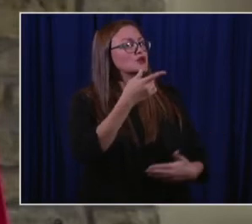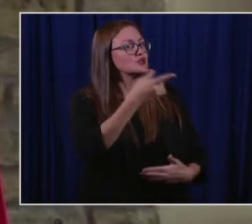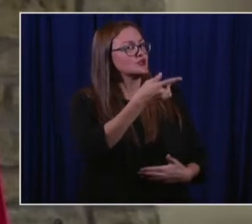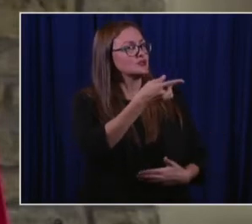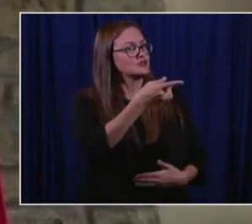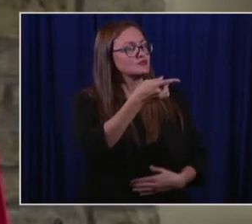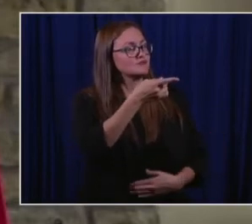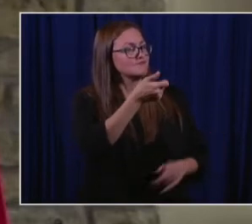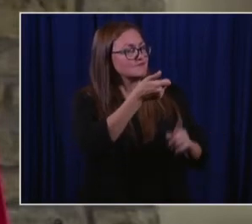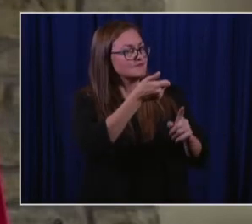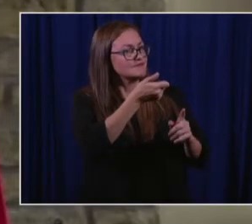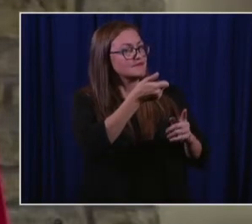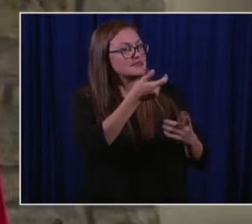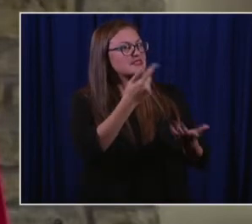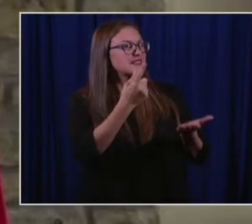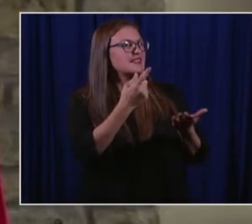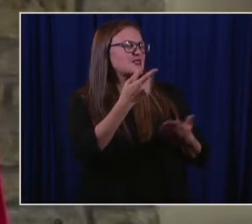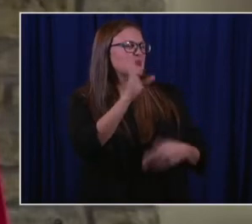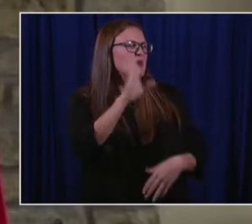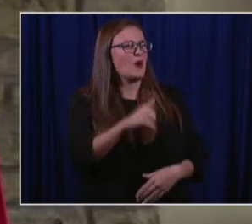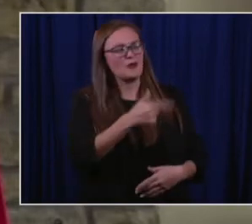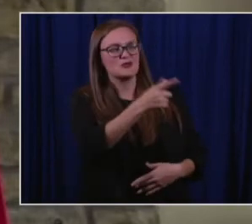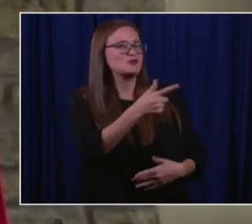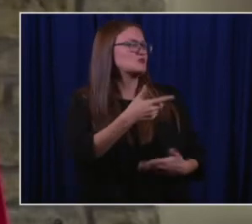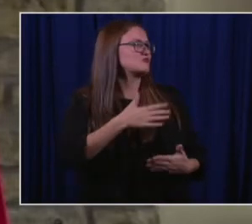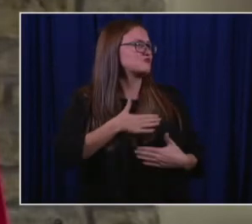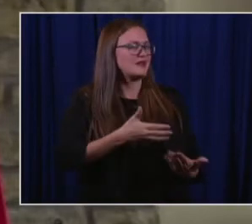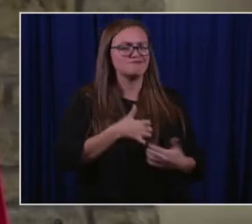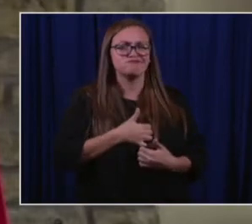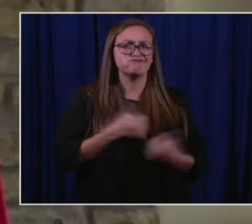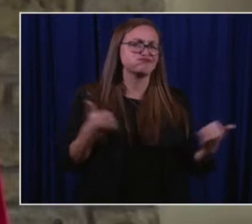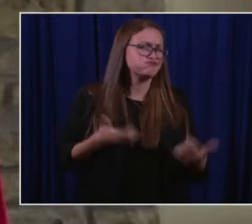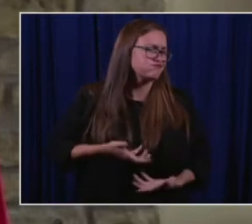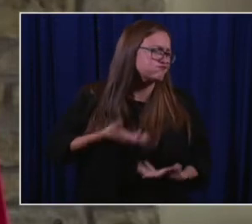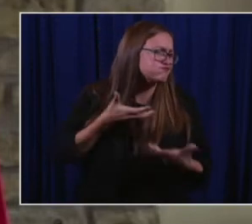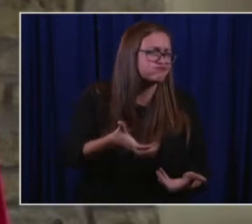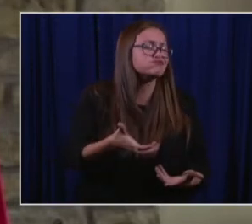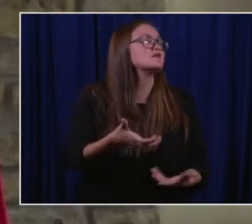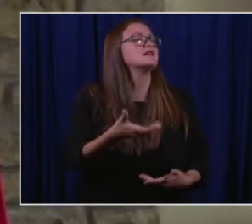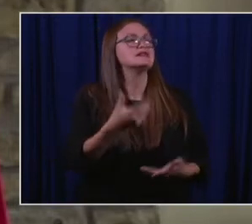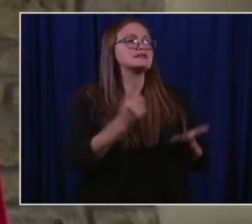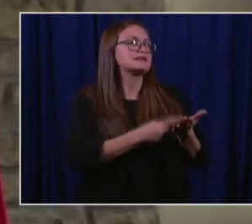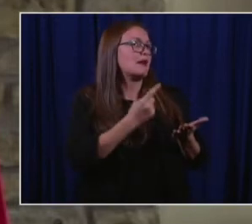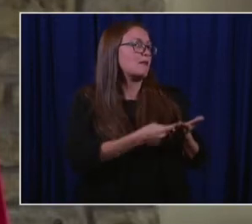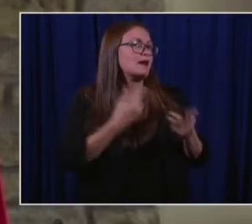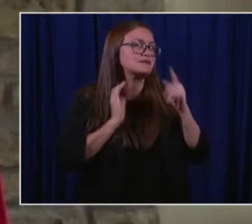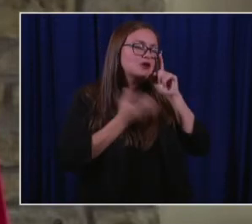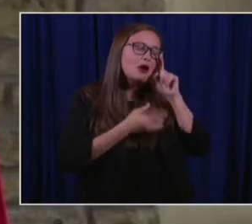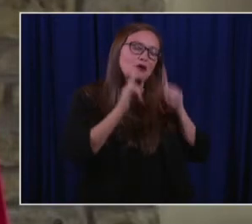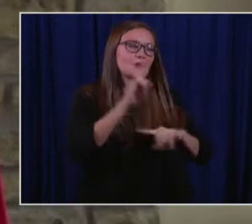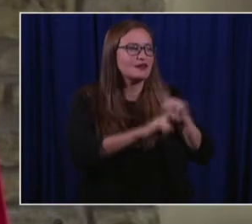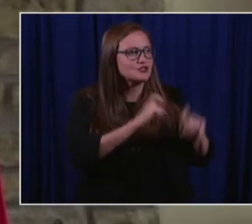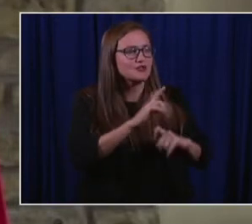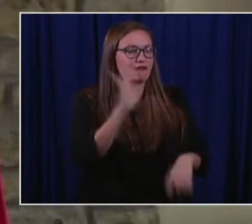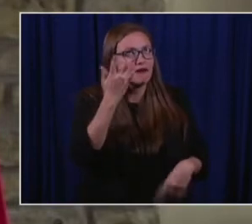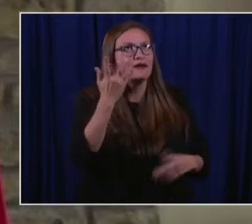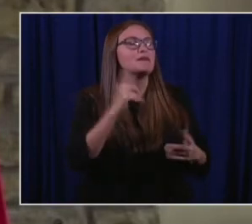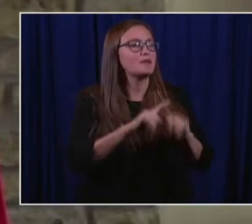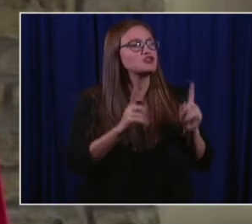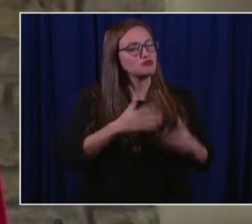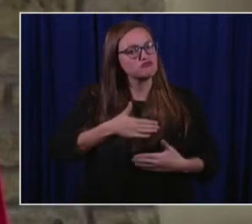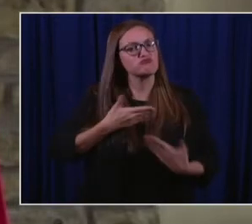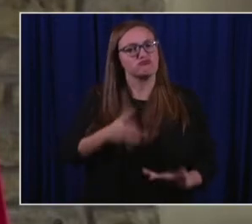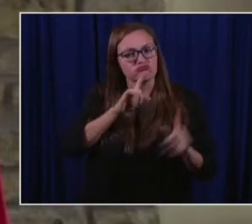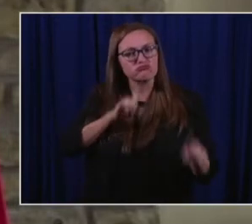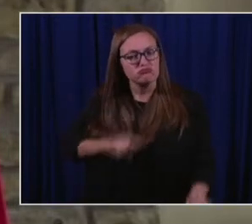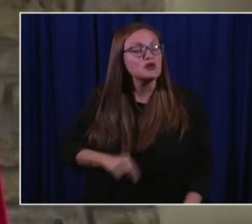our sometimes impertinent questions as often as you do. It's not exactly what tyrants do, although on